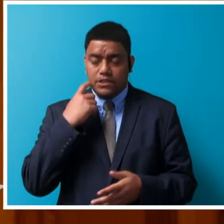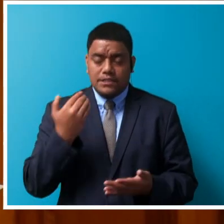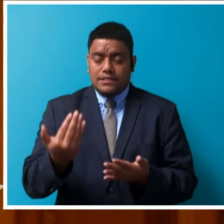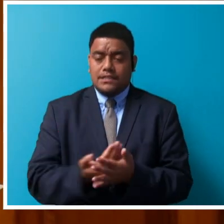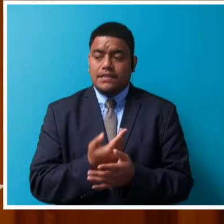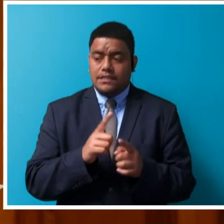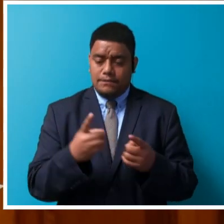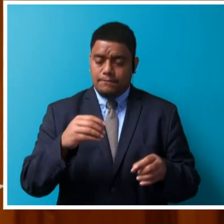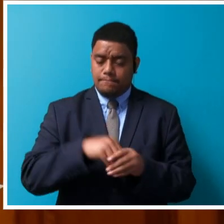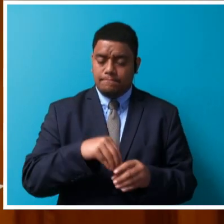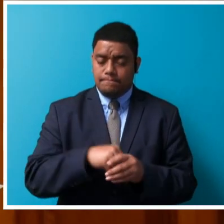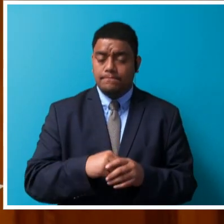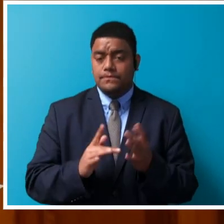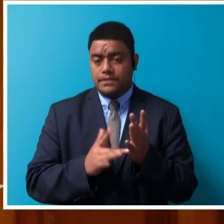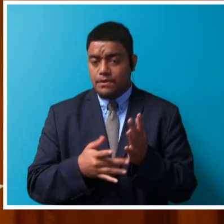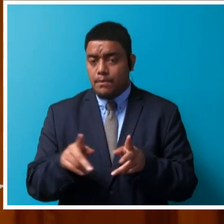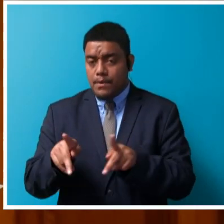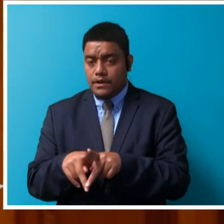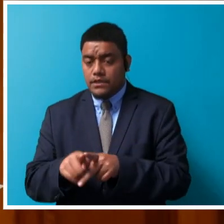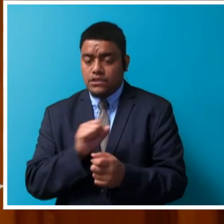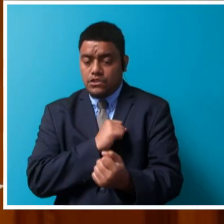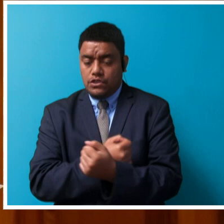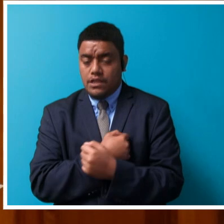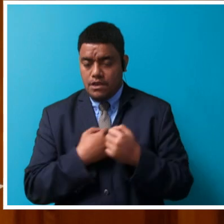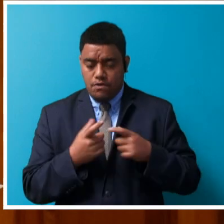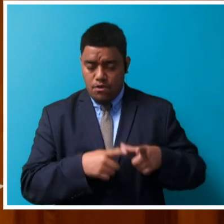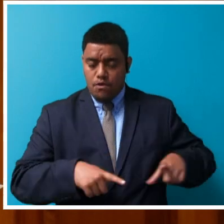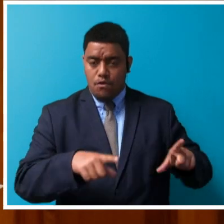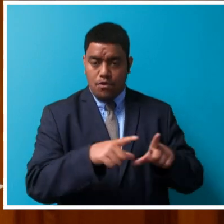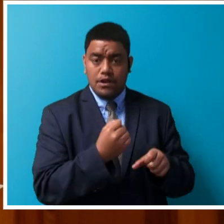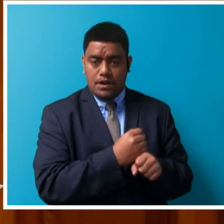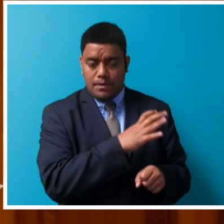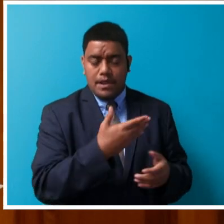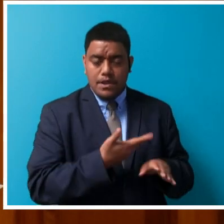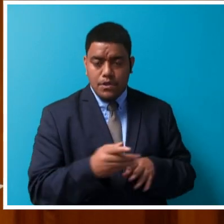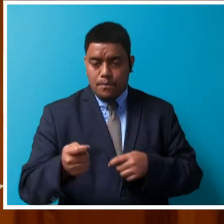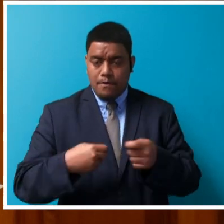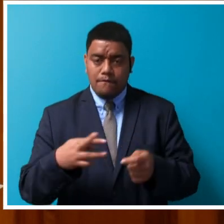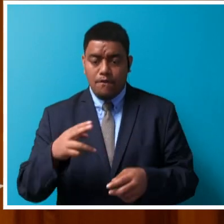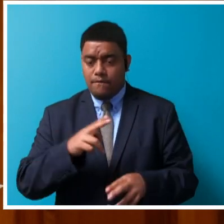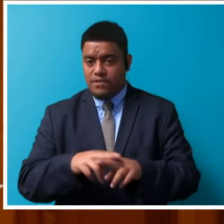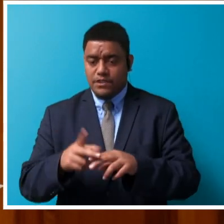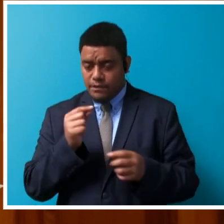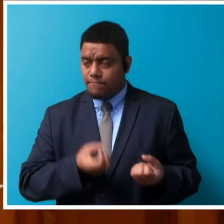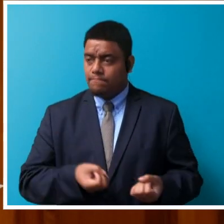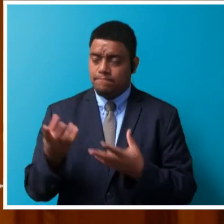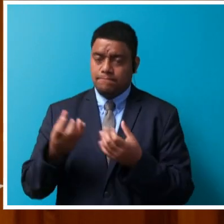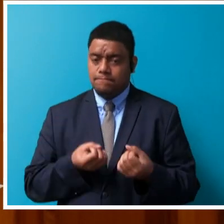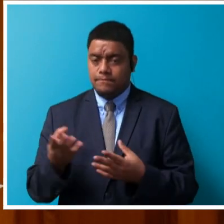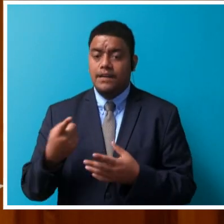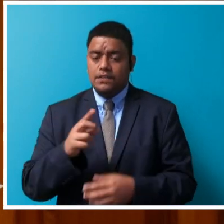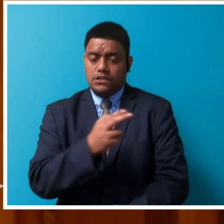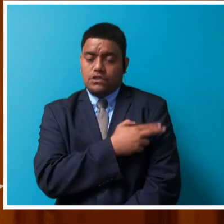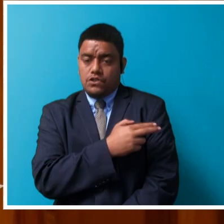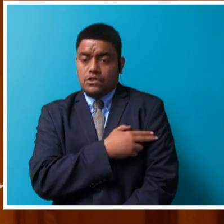things including technical partnerships to strengthen our local industries, new markets for Fijian products, security arrangements and our